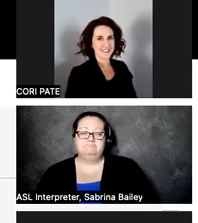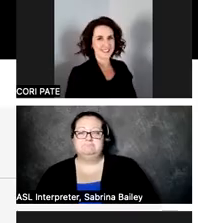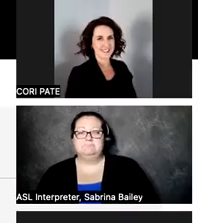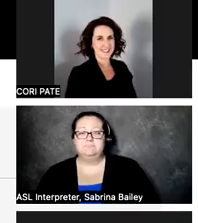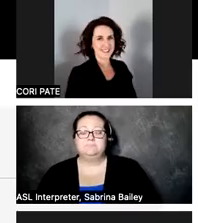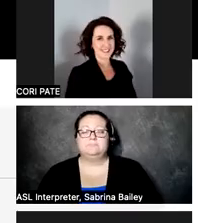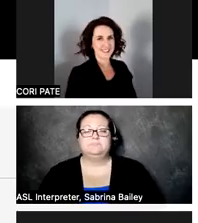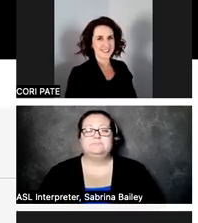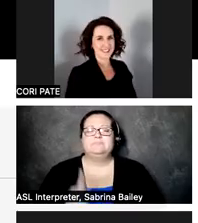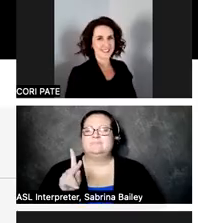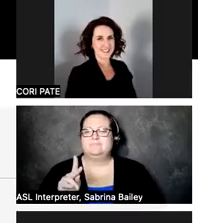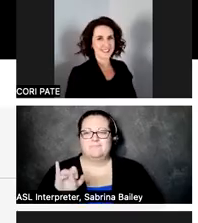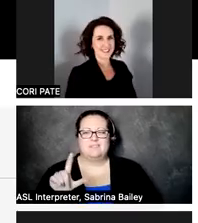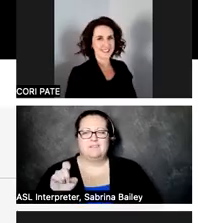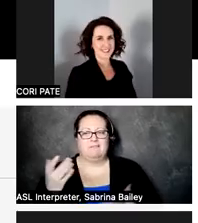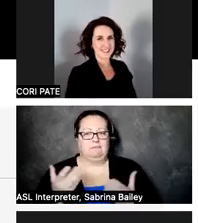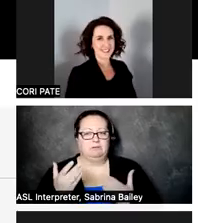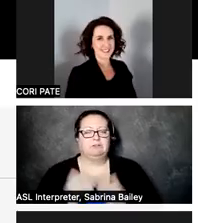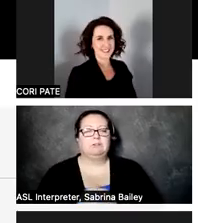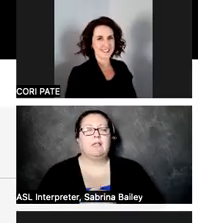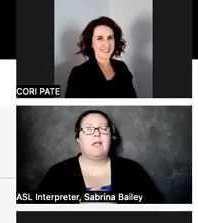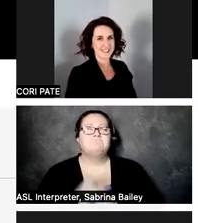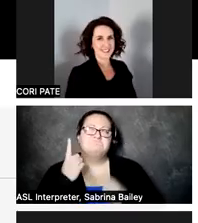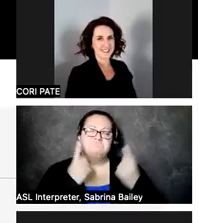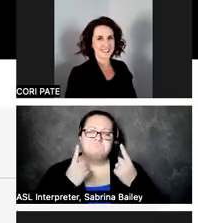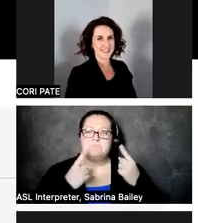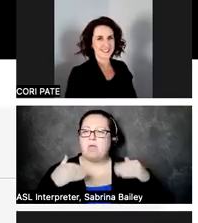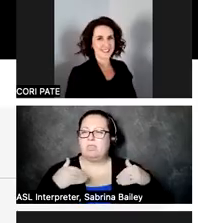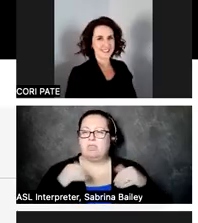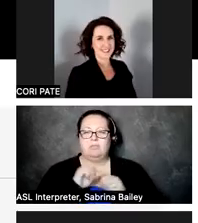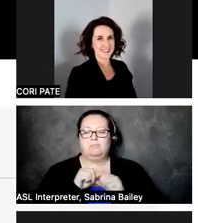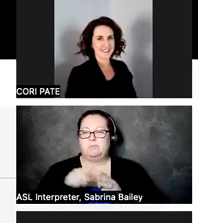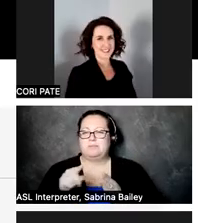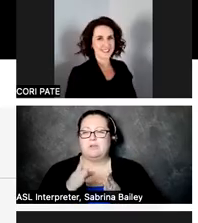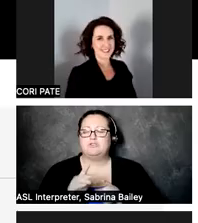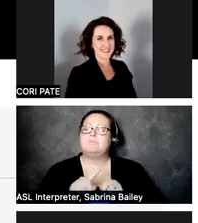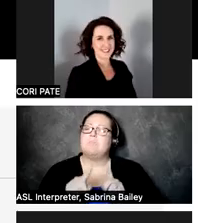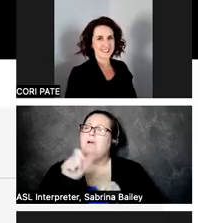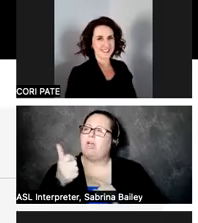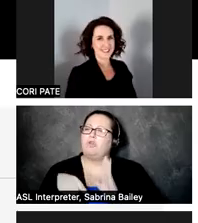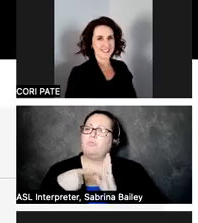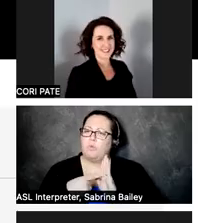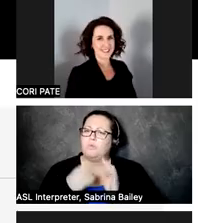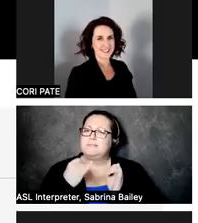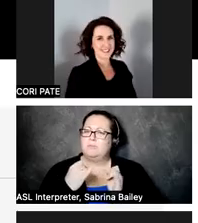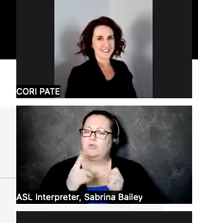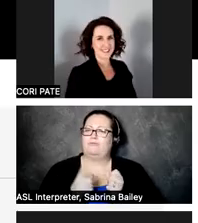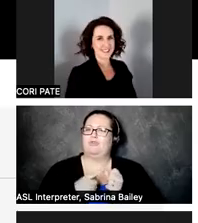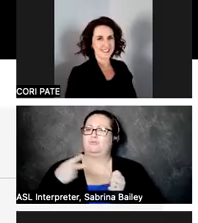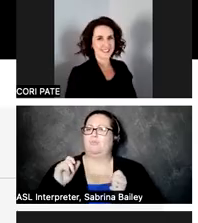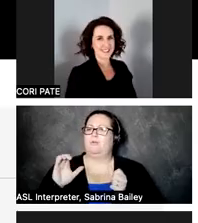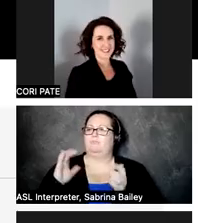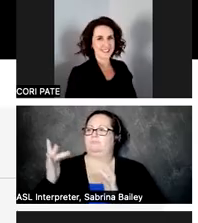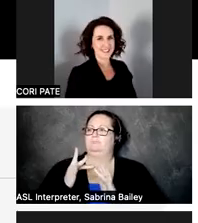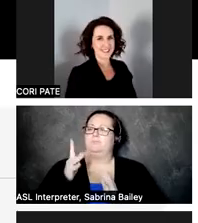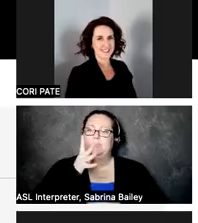This is Kyle, and I would just think, and I haven't been an employment specialist, but I've worked in similar roles where I'm the first point of contact to a